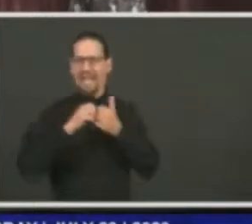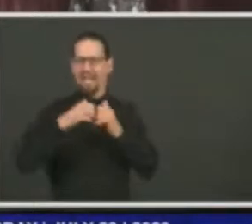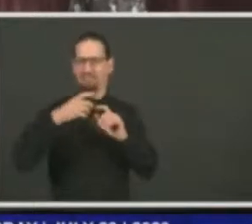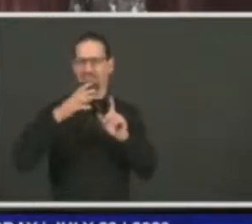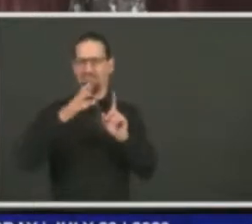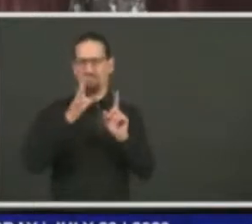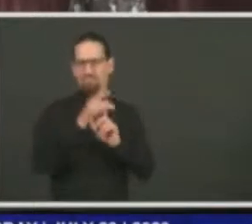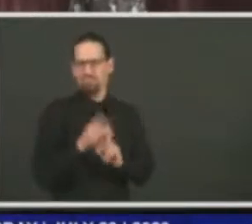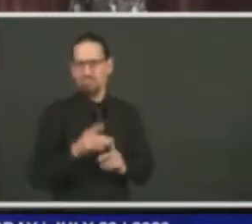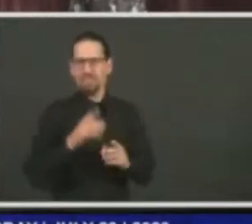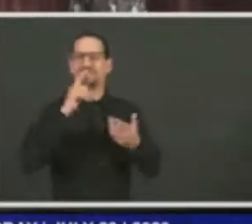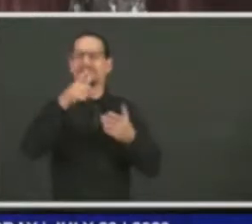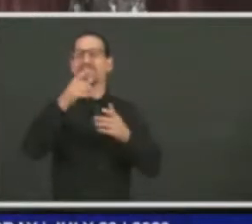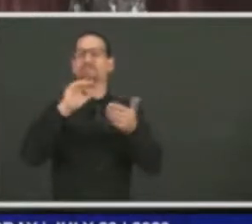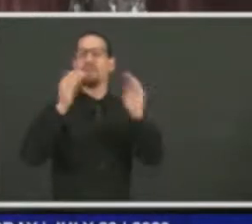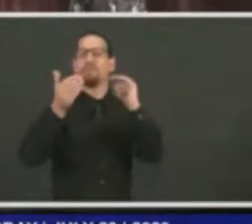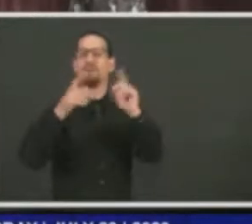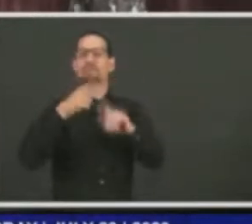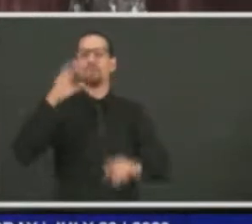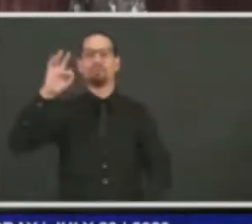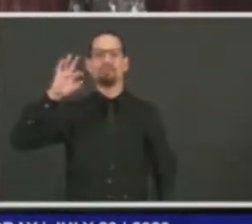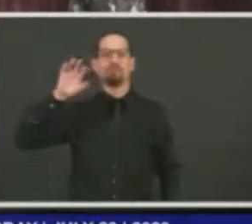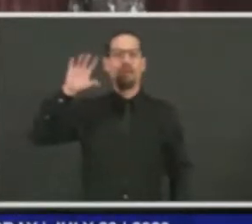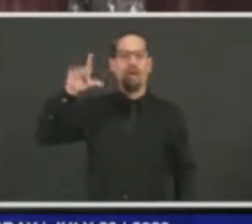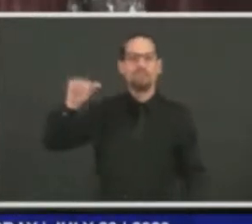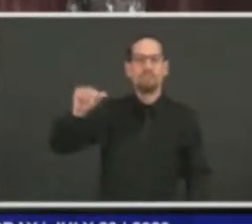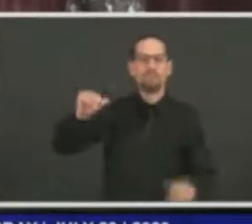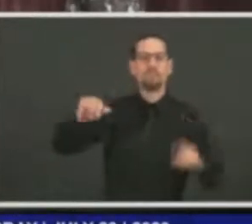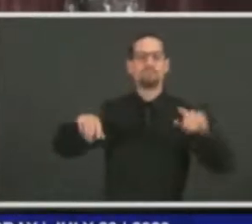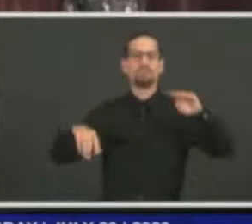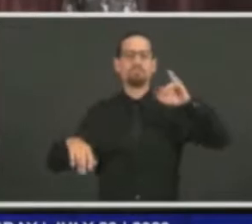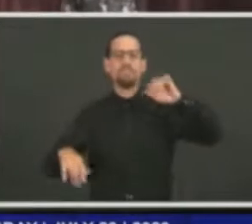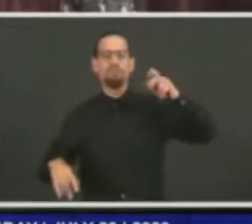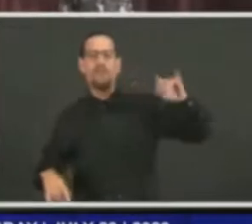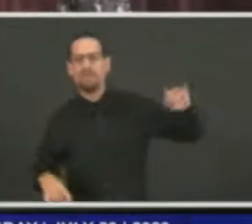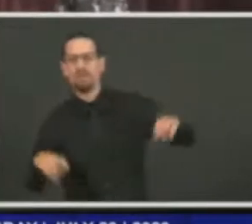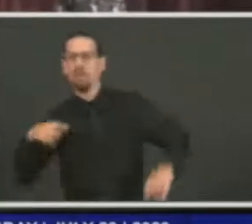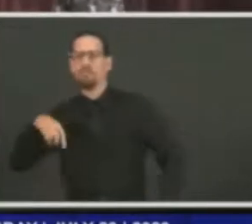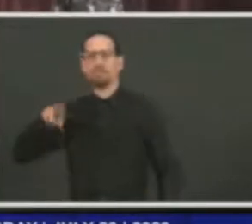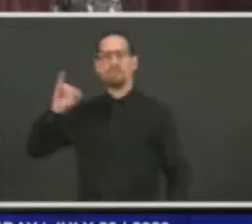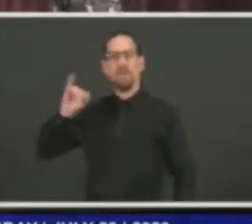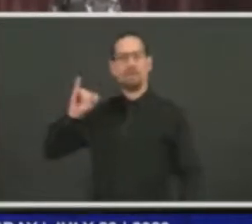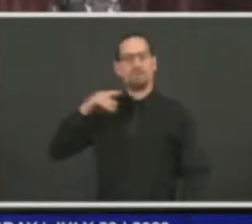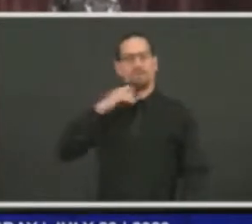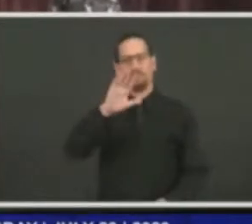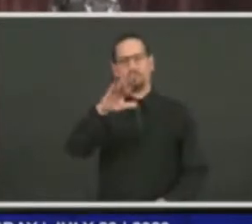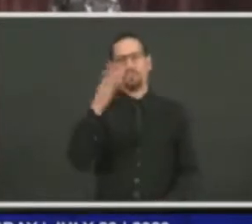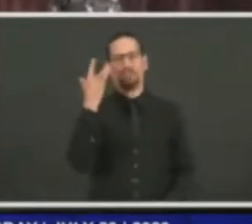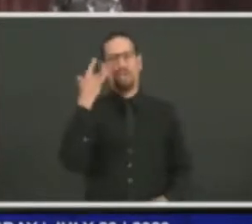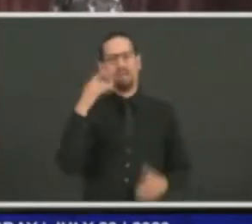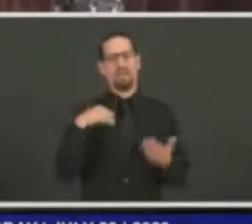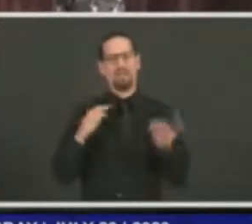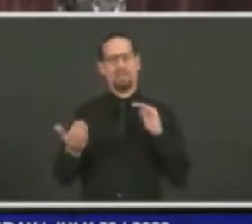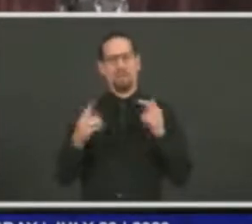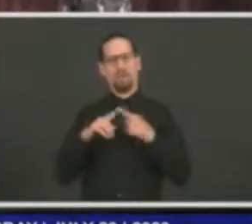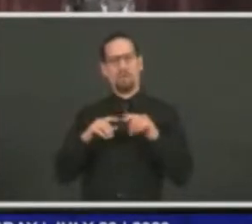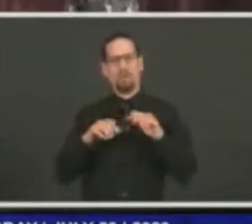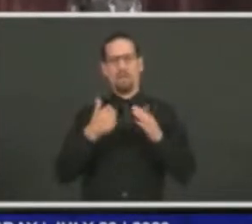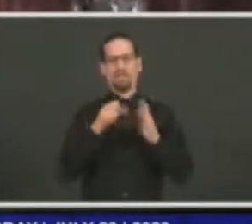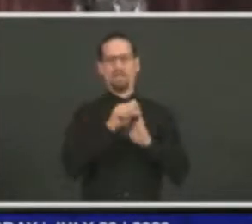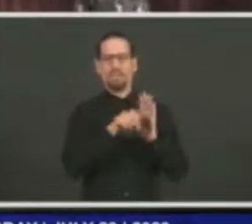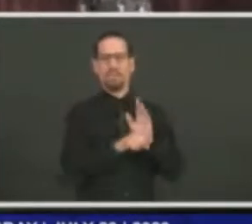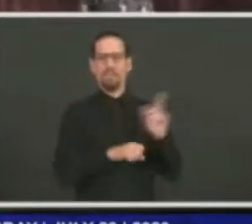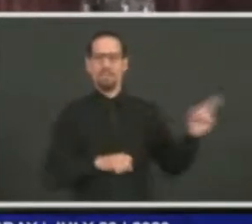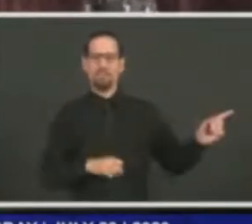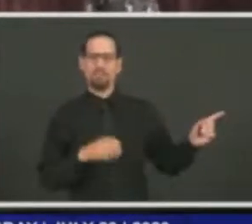very different place than those states right now. Would a more accurate representation be comparing those to our other states in New England? And how is that comparison